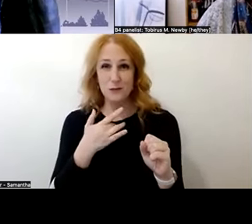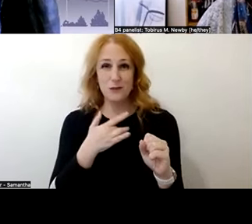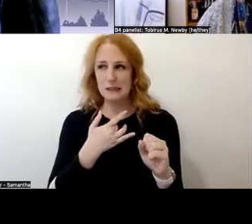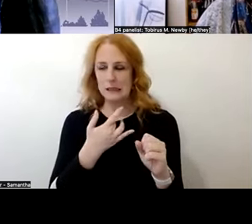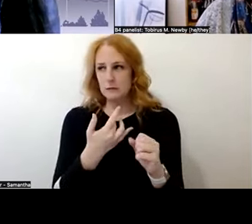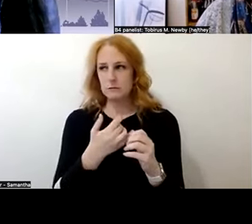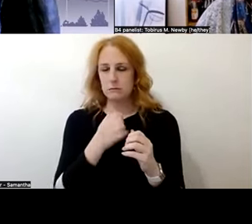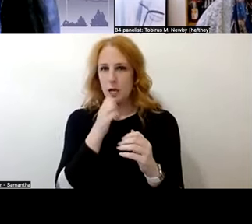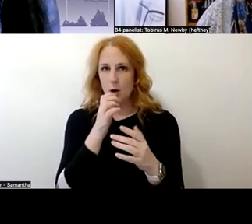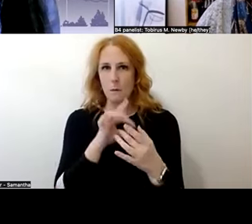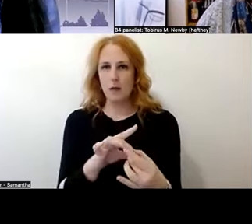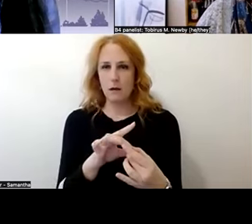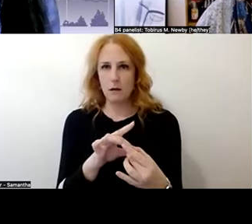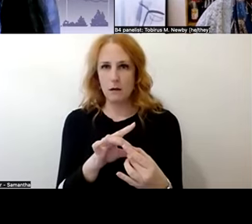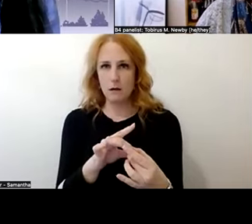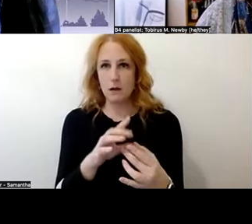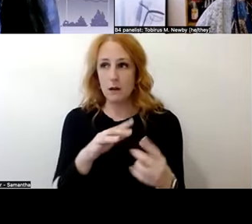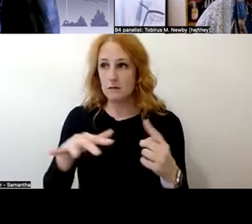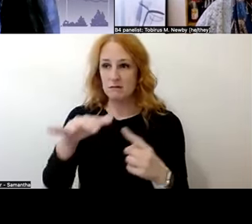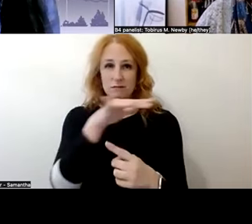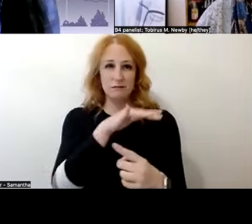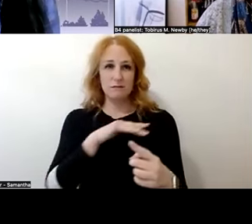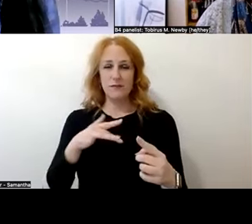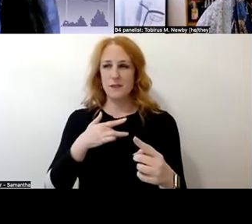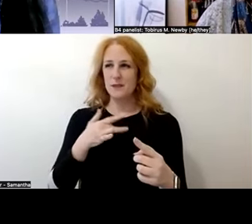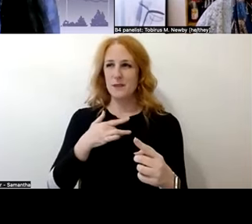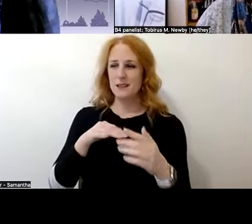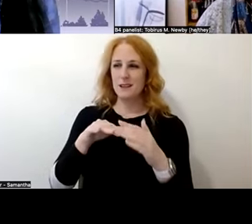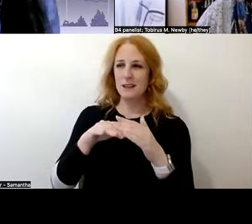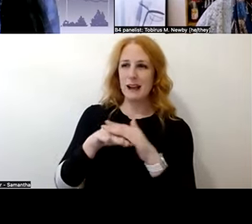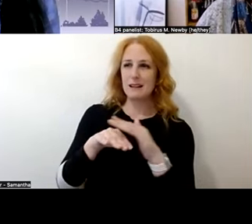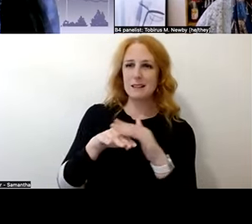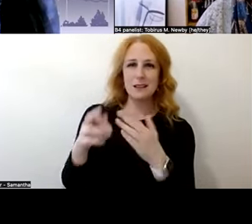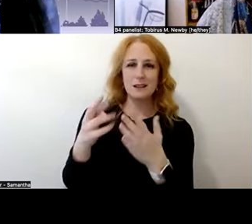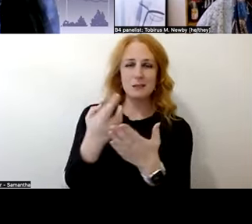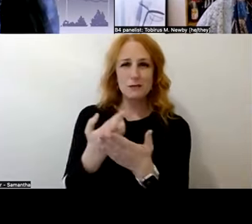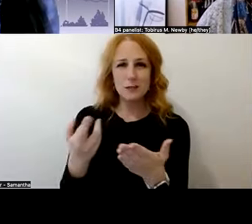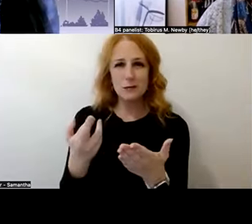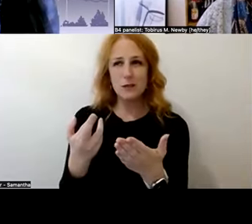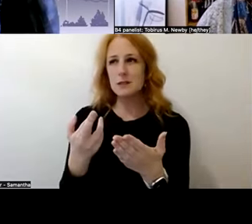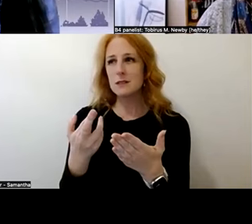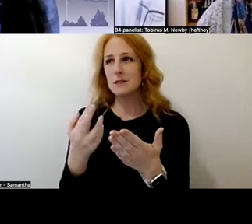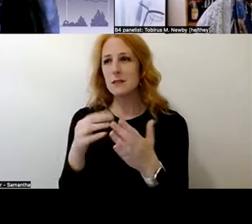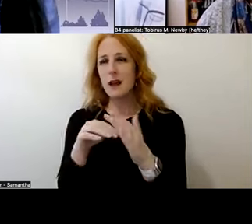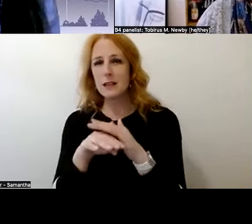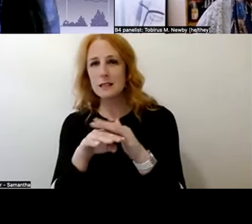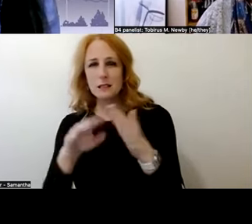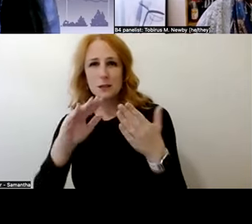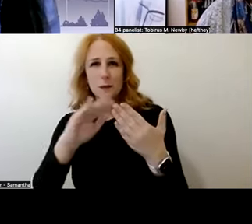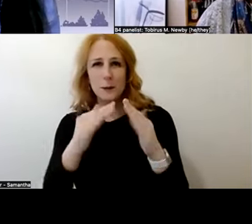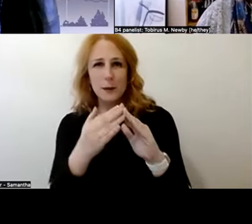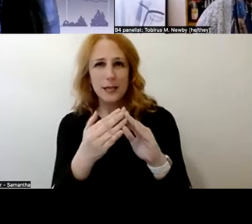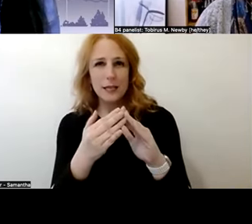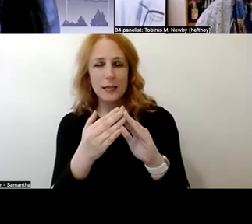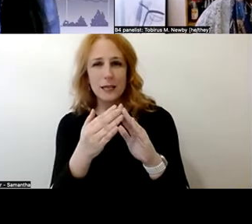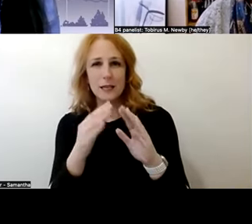there, in an environment where you feel that your access to the resources, to the understanding, to the community support that you need to be your